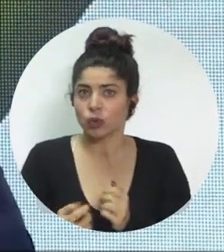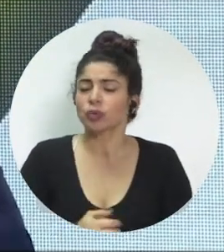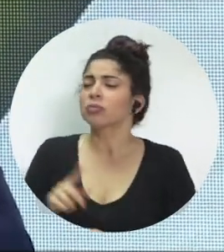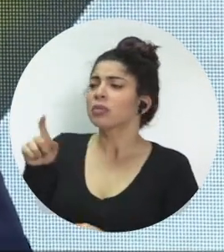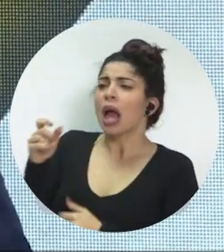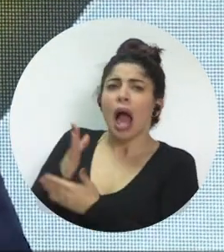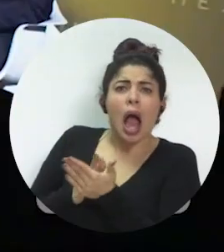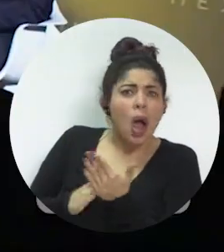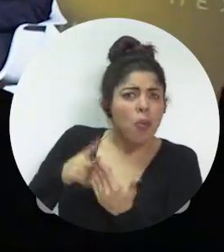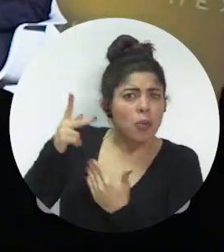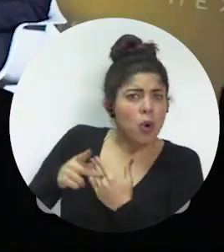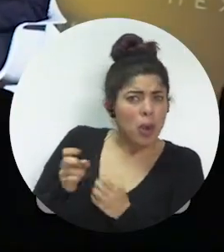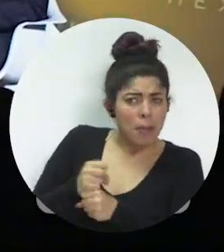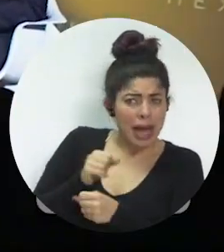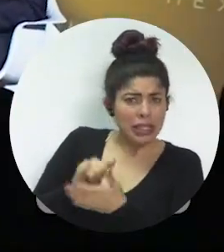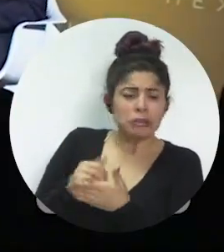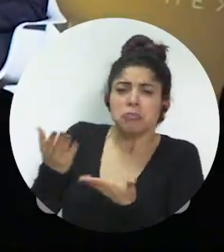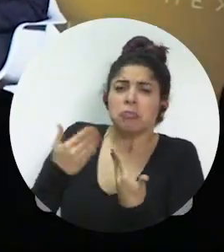to the discussion.